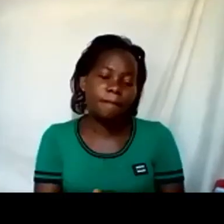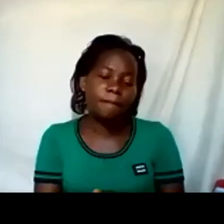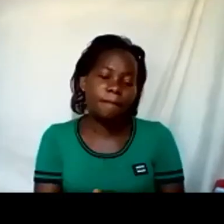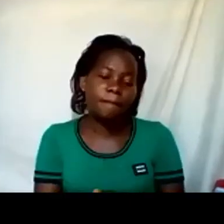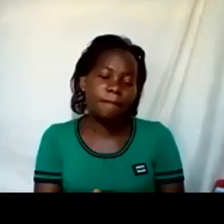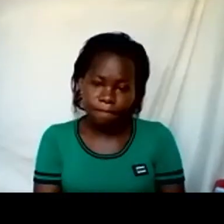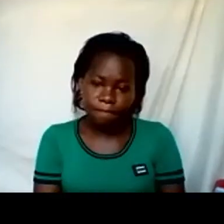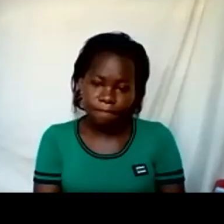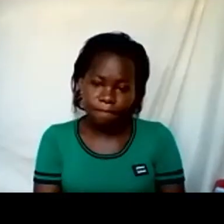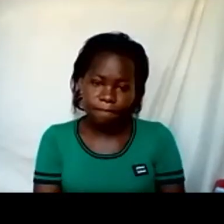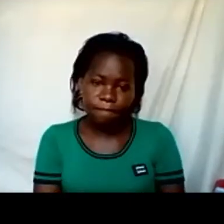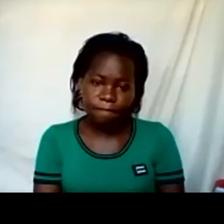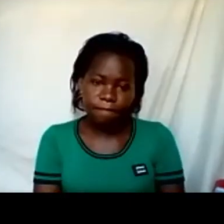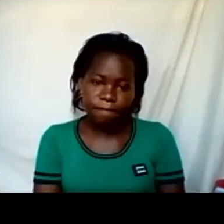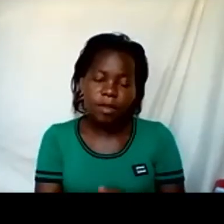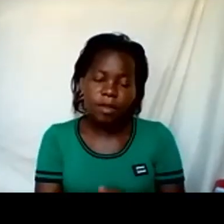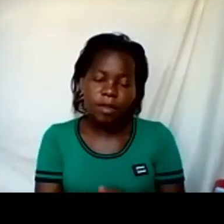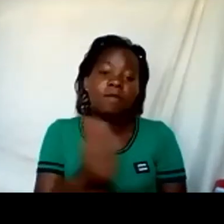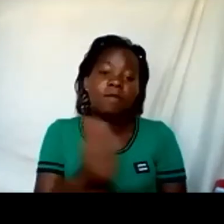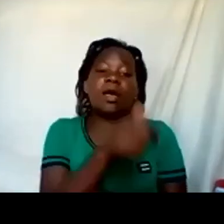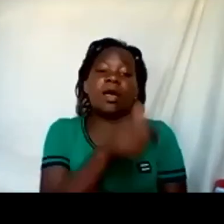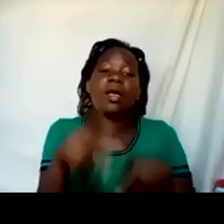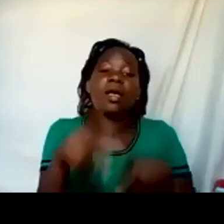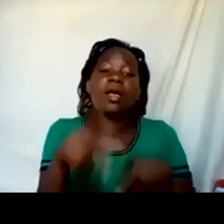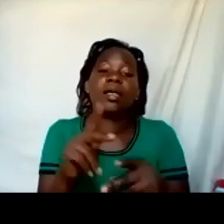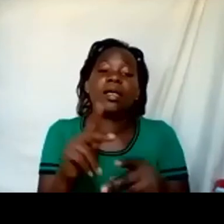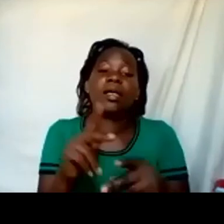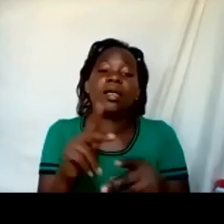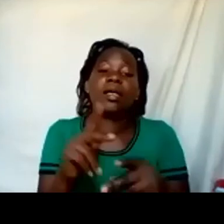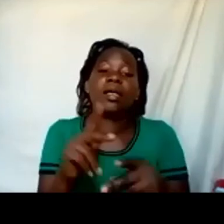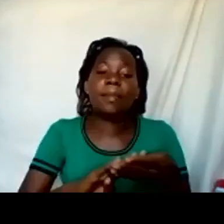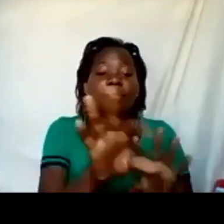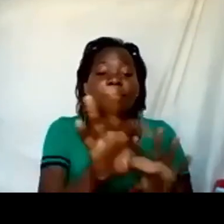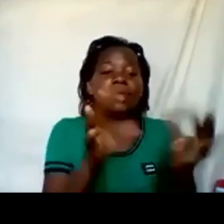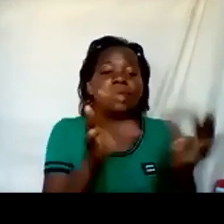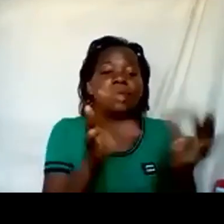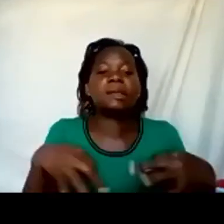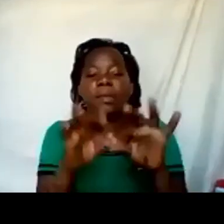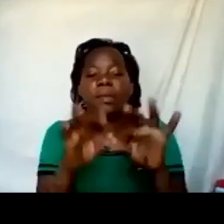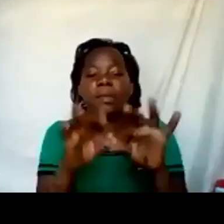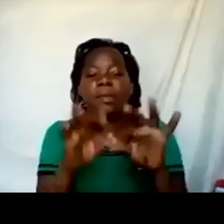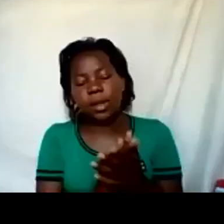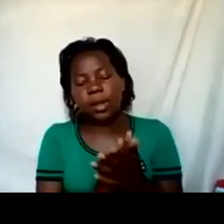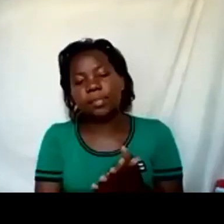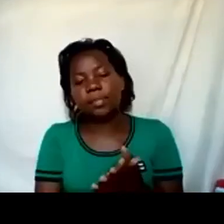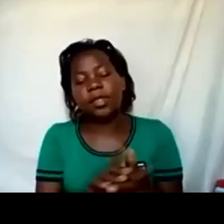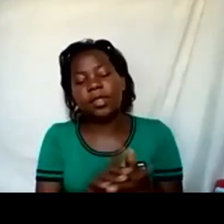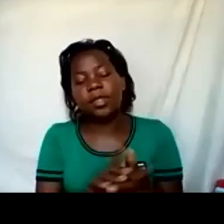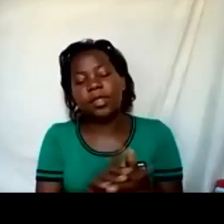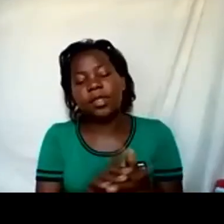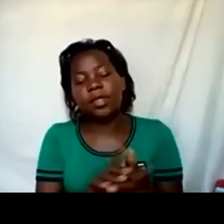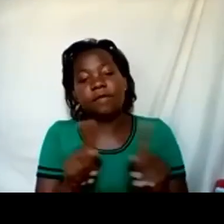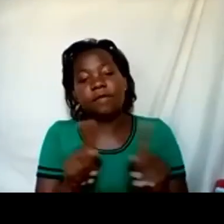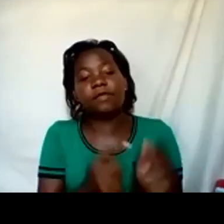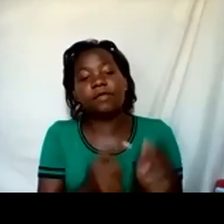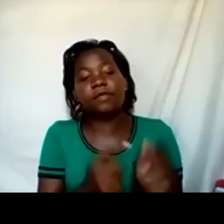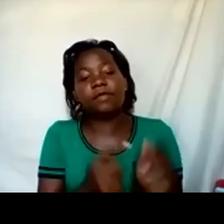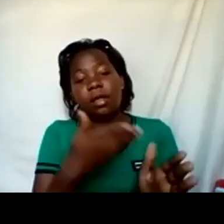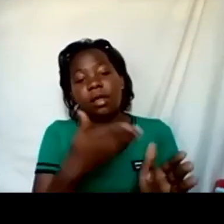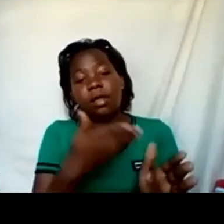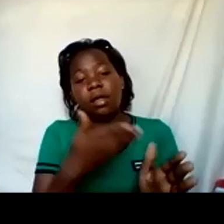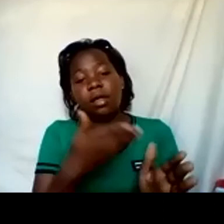But partner selection is a very key aspect. Different organizations like ours have a criteria that we base ourselves